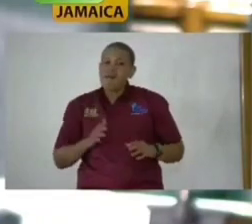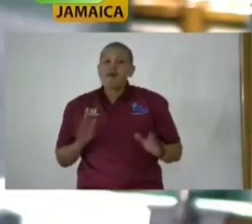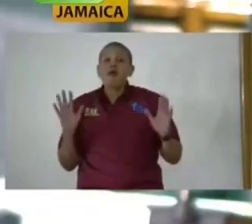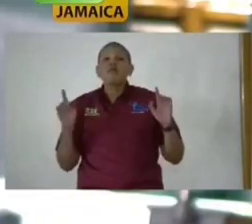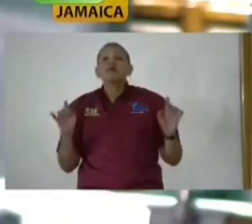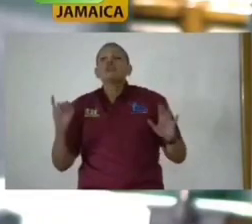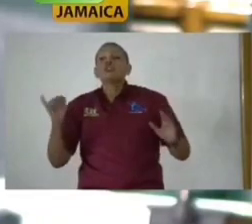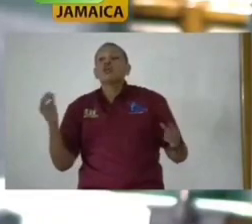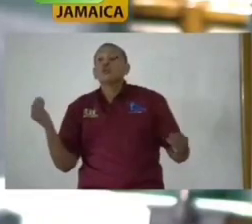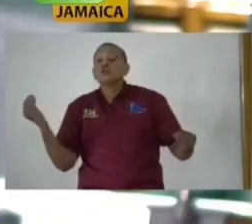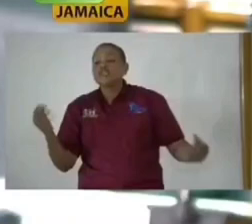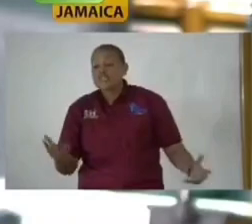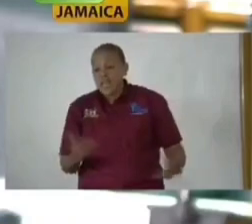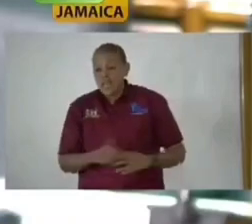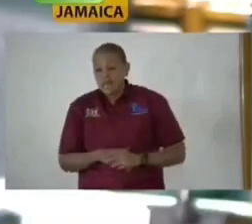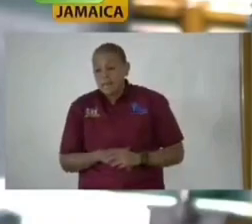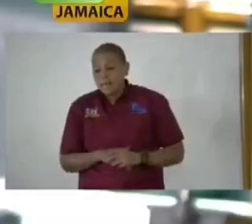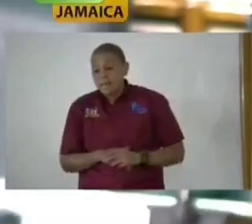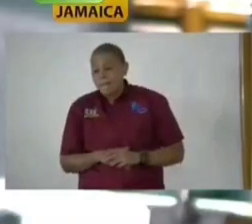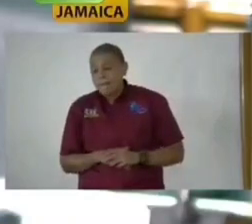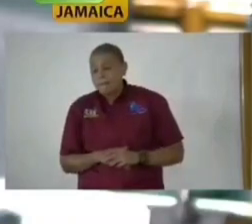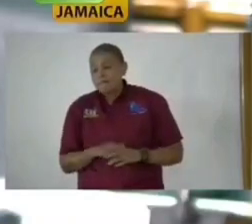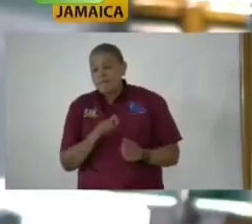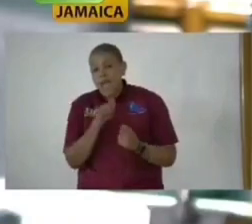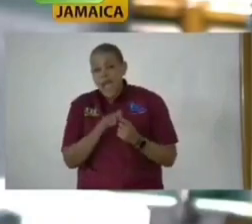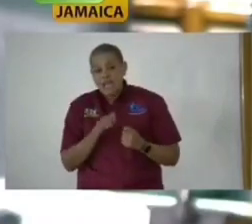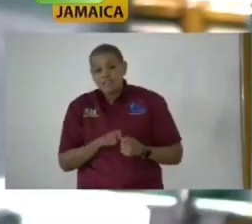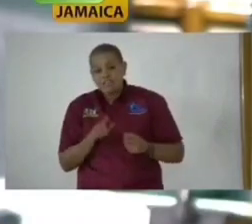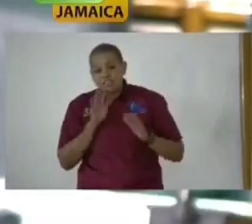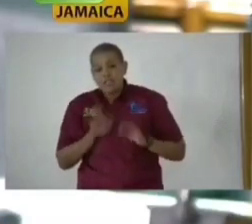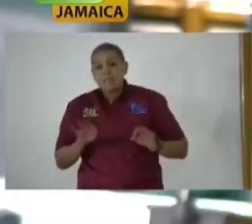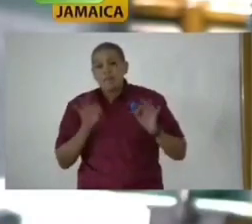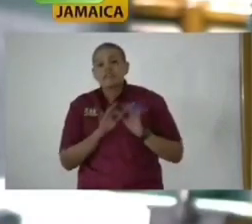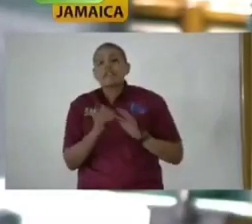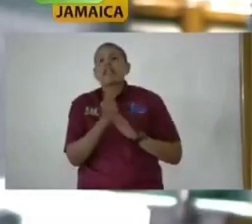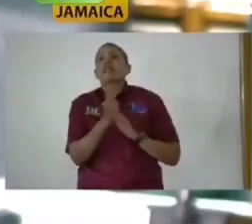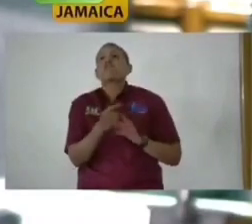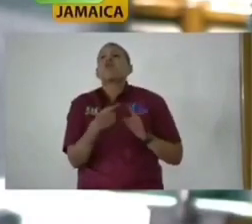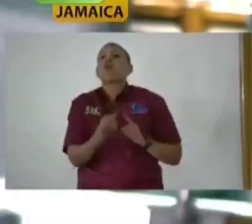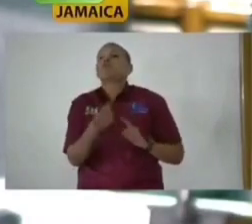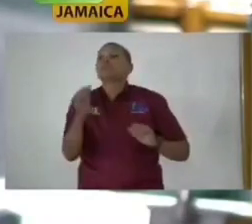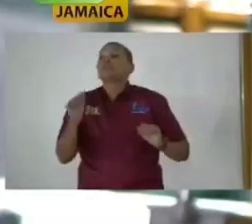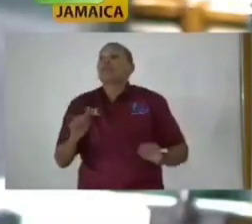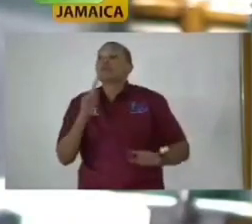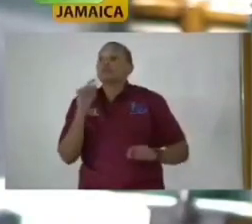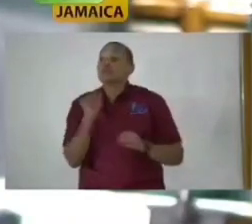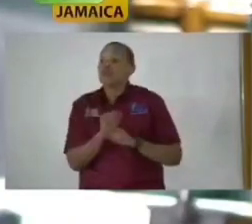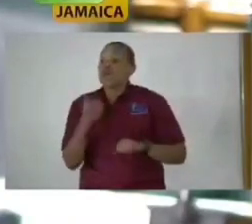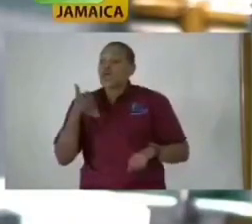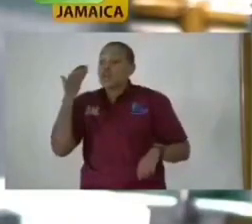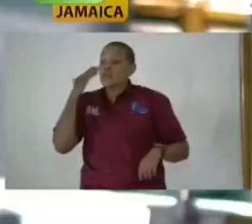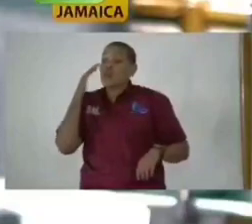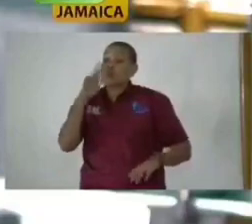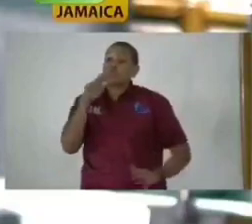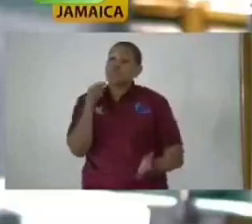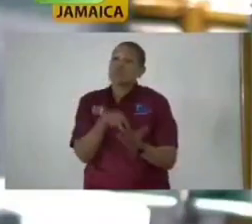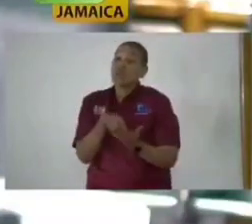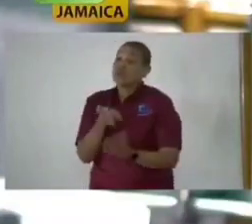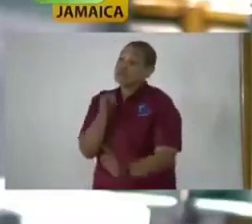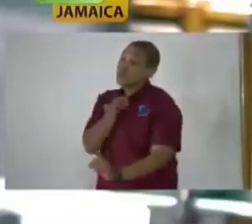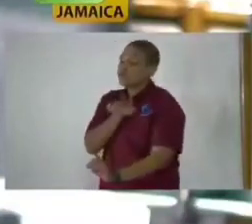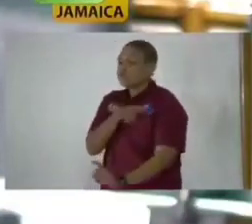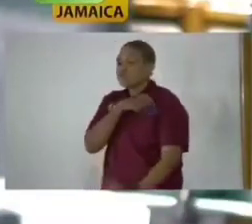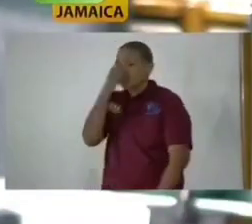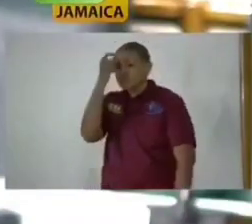just to say that accuracy matters. The Leader of the Opposition can be assured. I know his stance, because